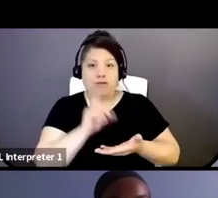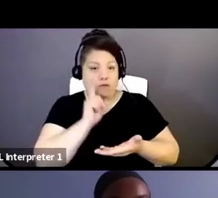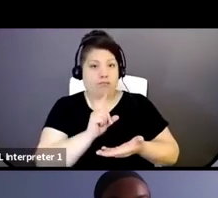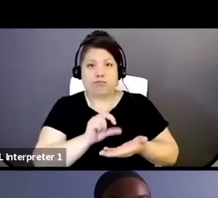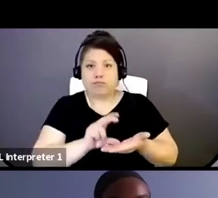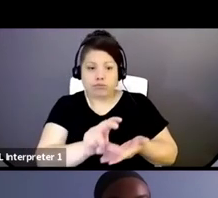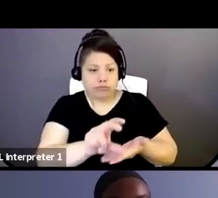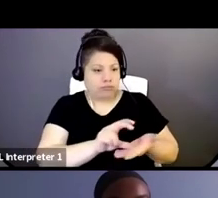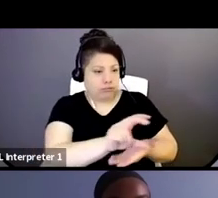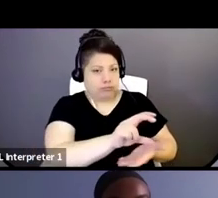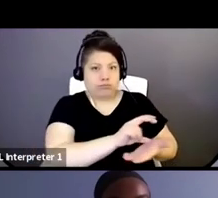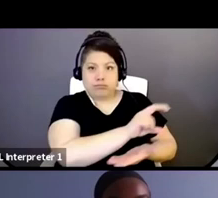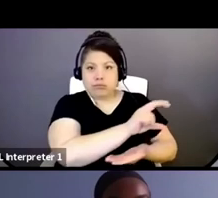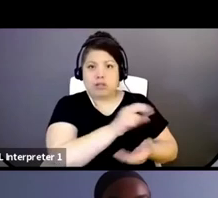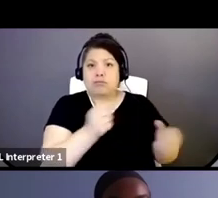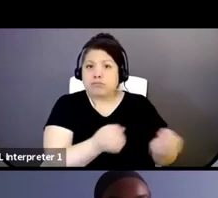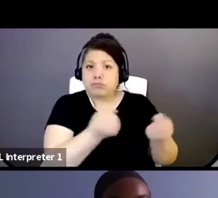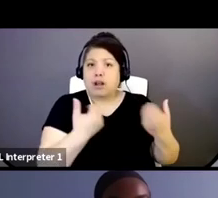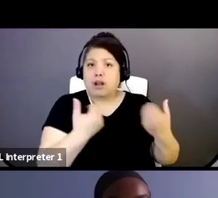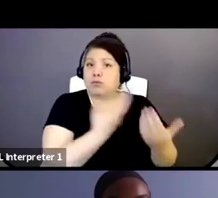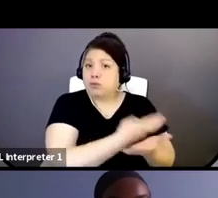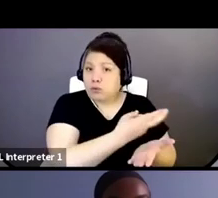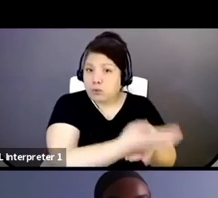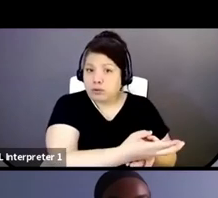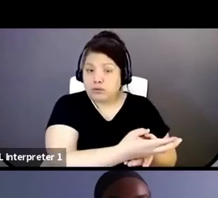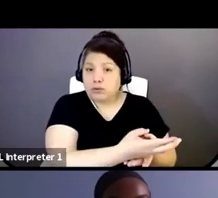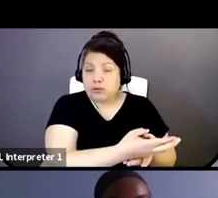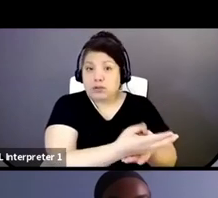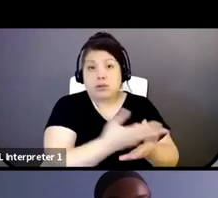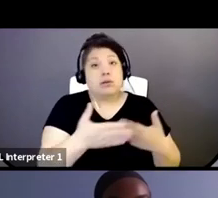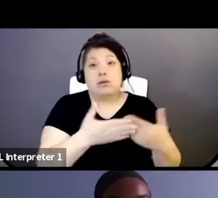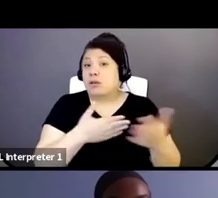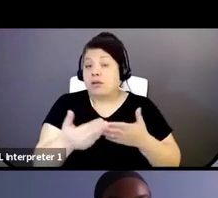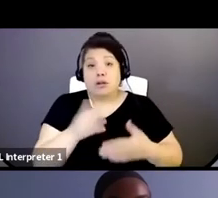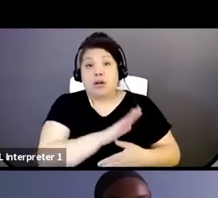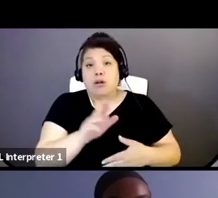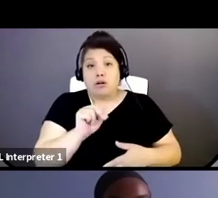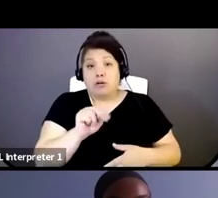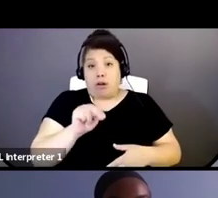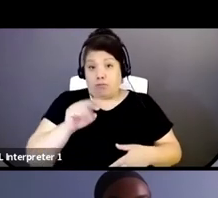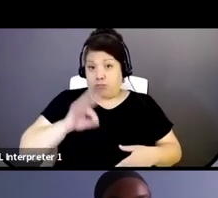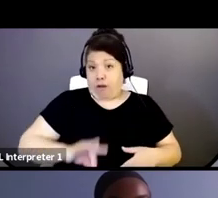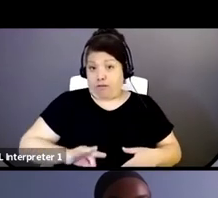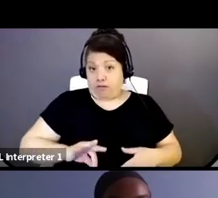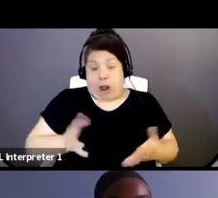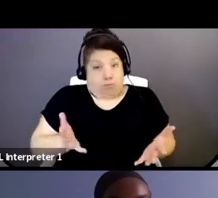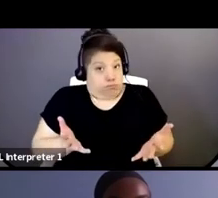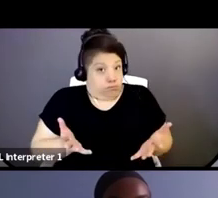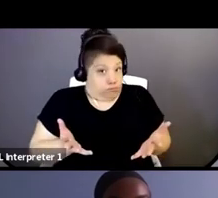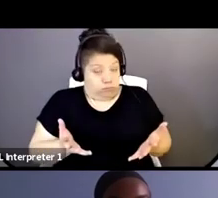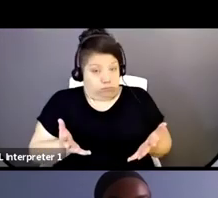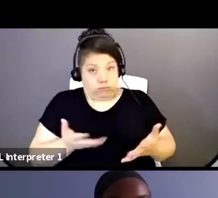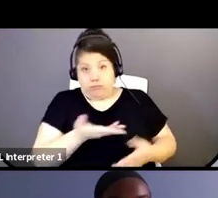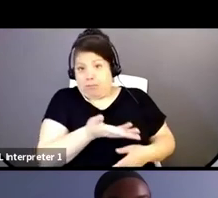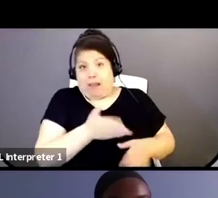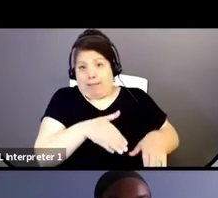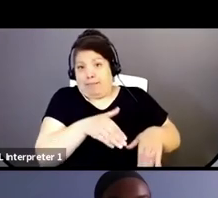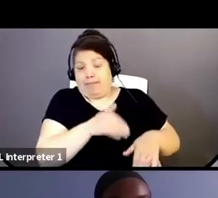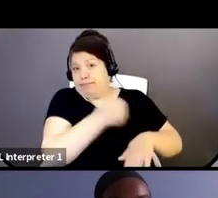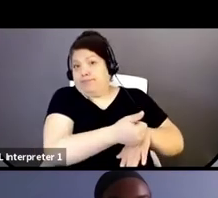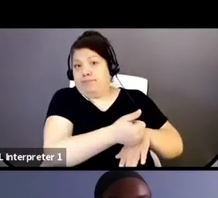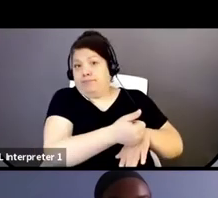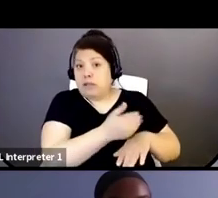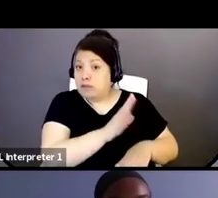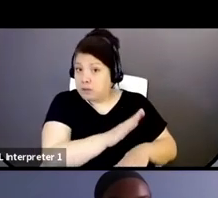be, you know, sufficient. And even if they are nonprofit, if they are, I don't know, but we still